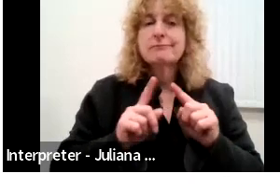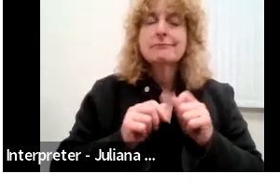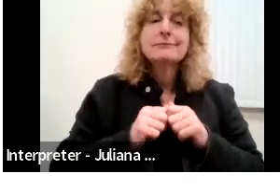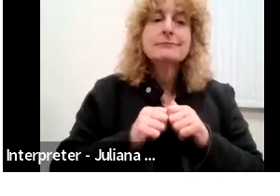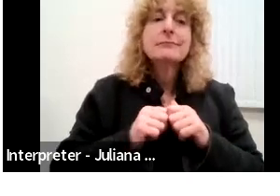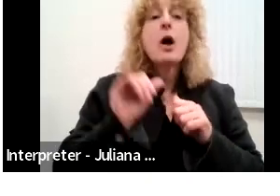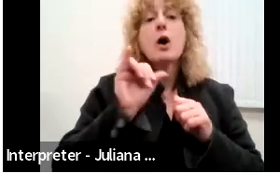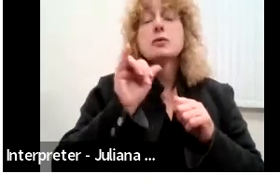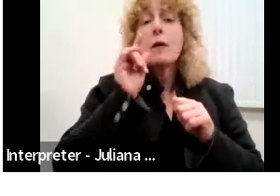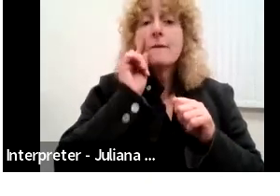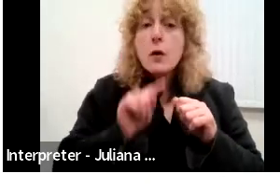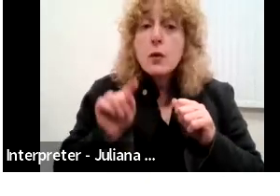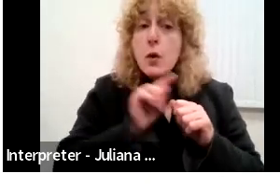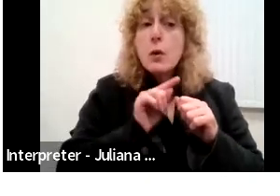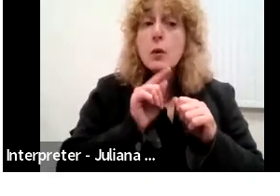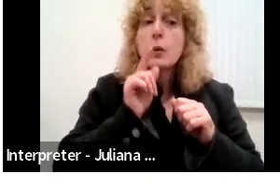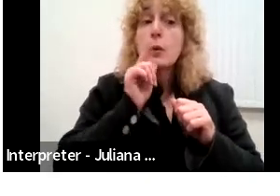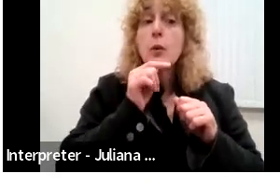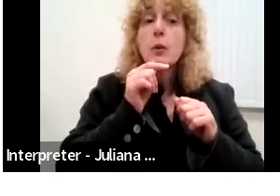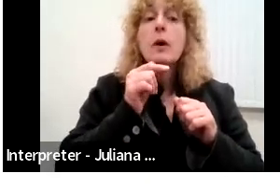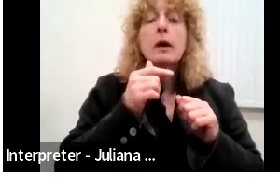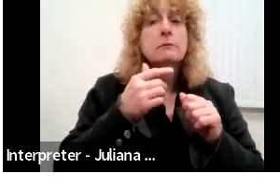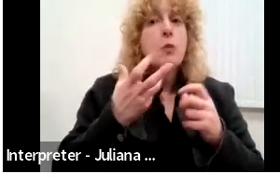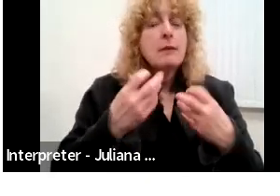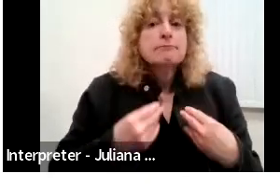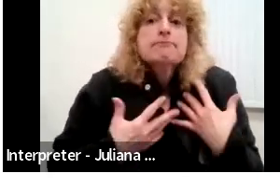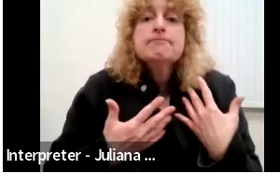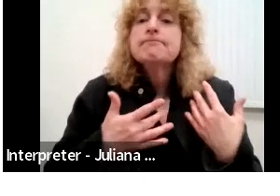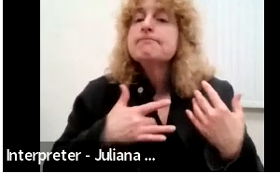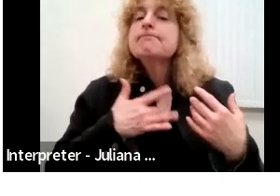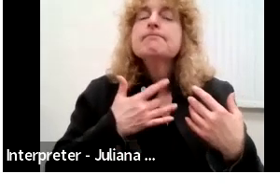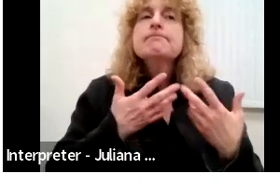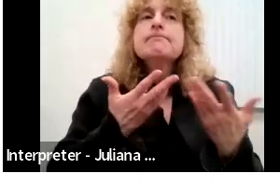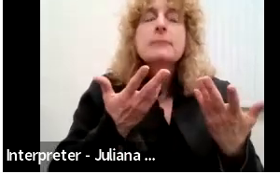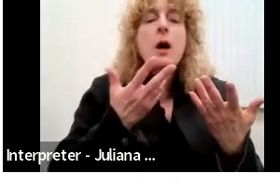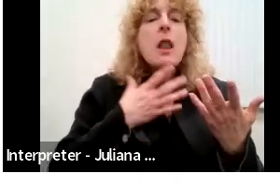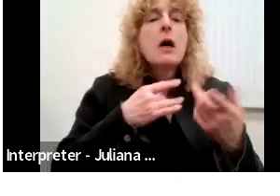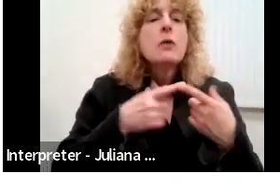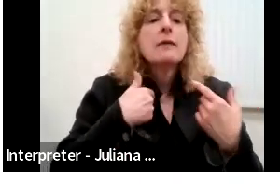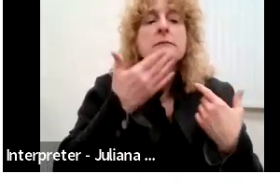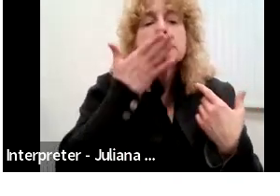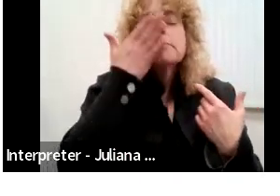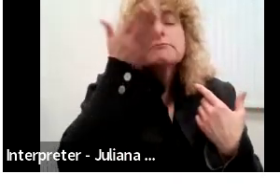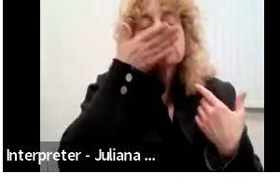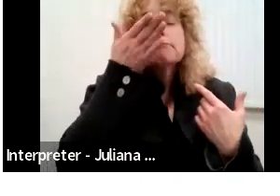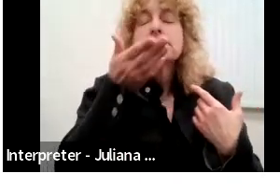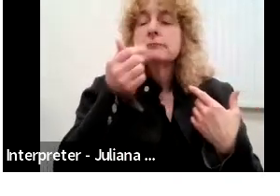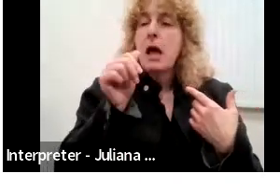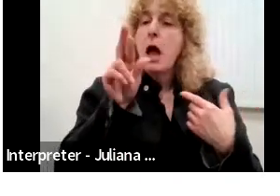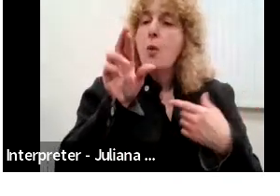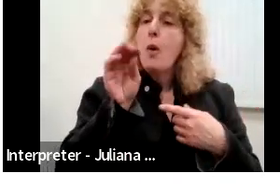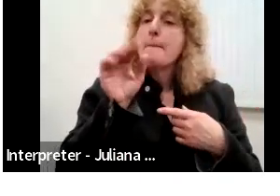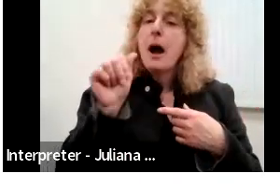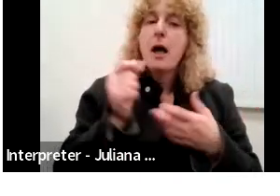Also for those, there's sensory seekers that like to have aromatherapy that can assist them with regulating